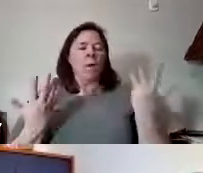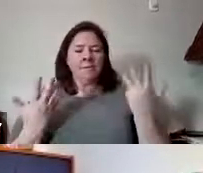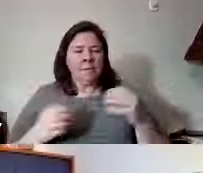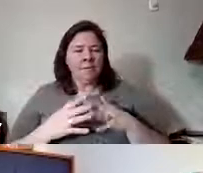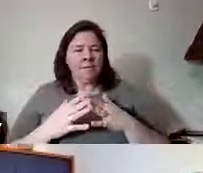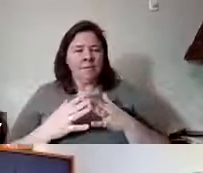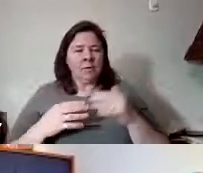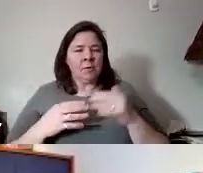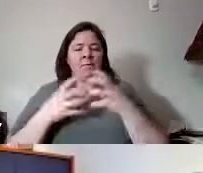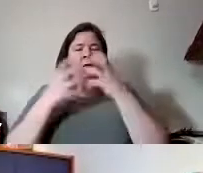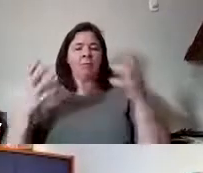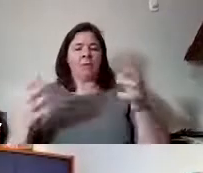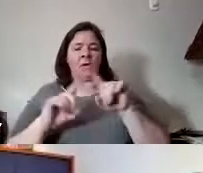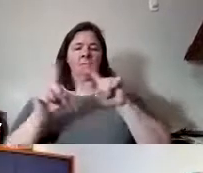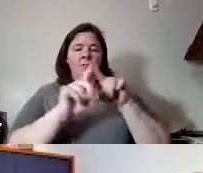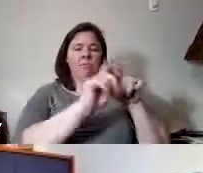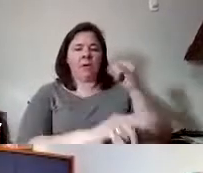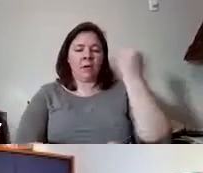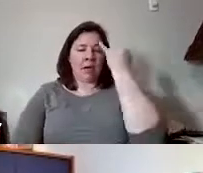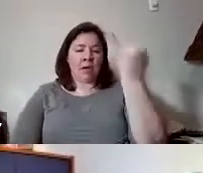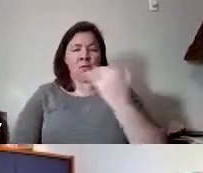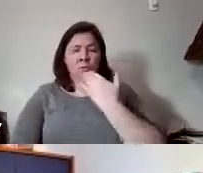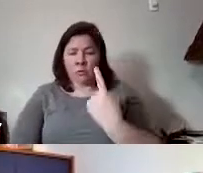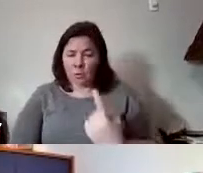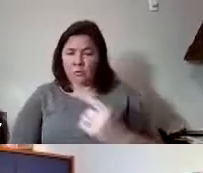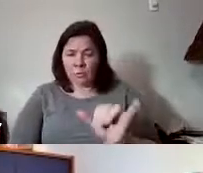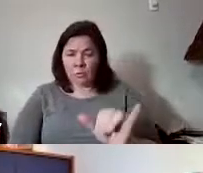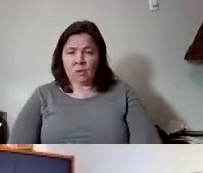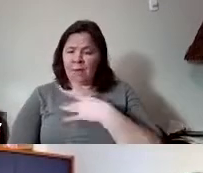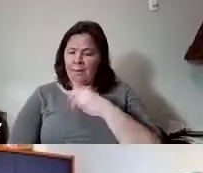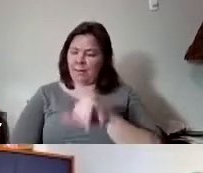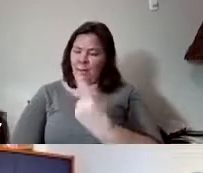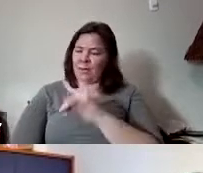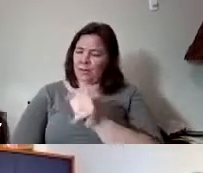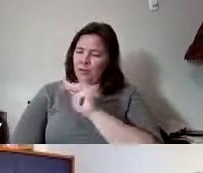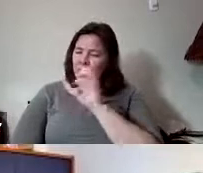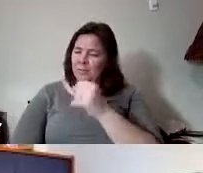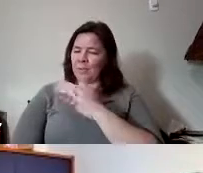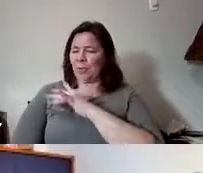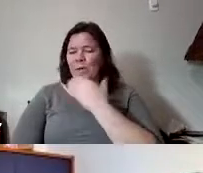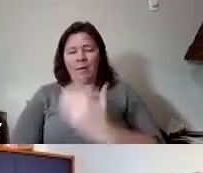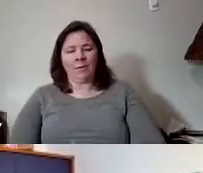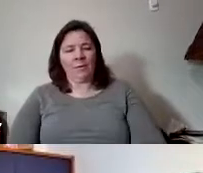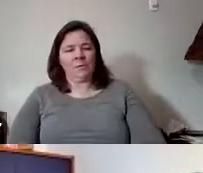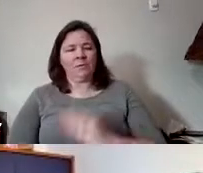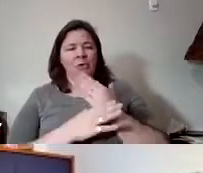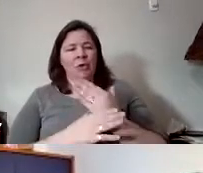we had a lot of different ideas and great ones too. And I like that one, James, really cool. Thank you for